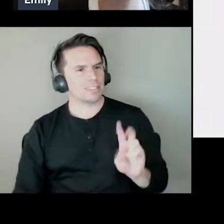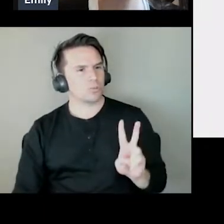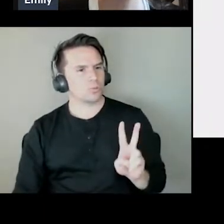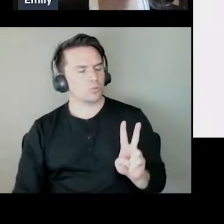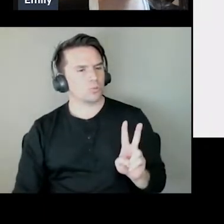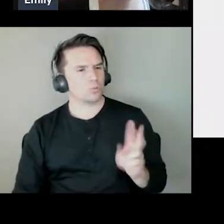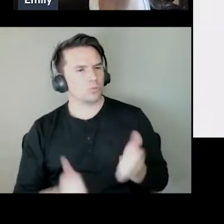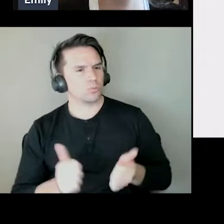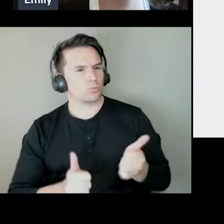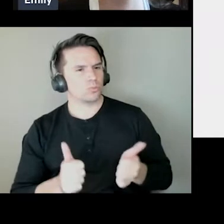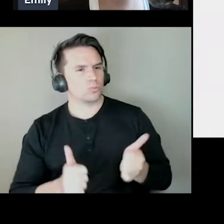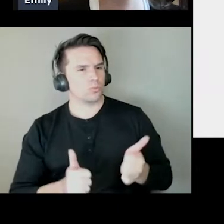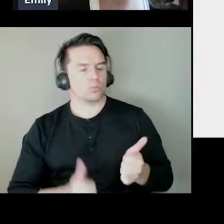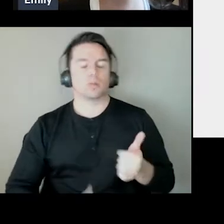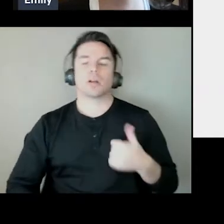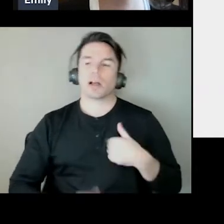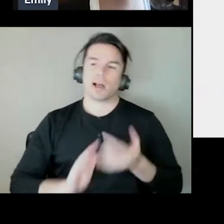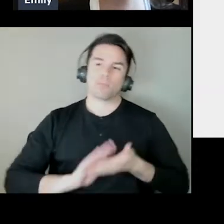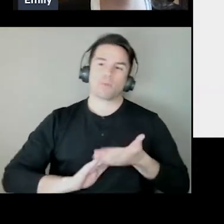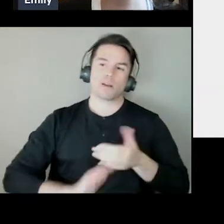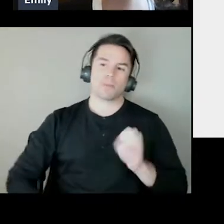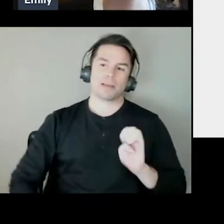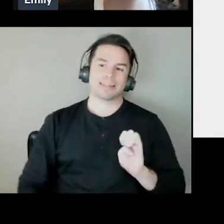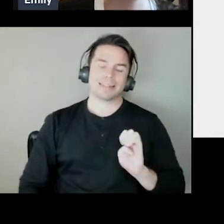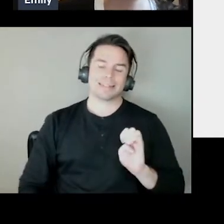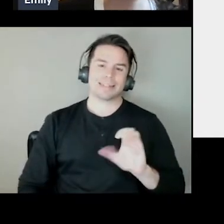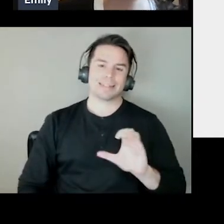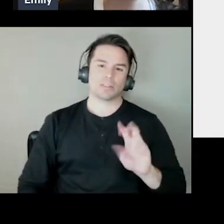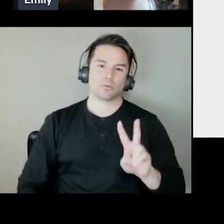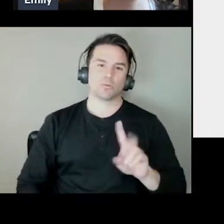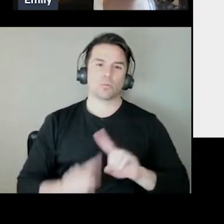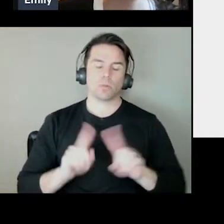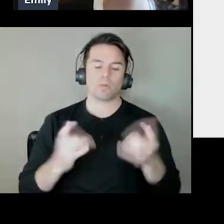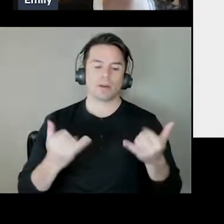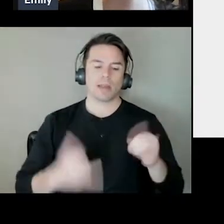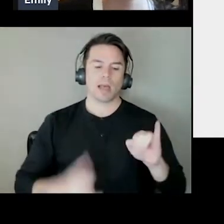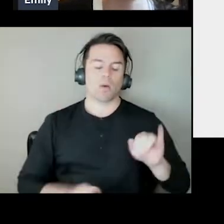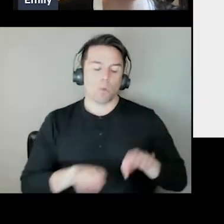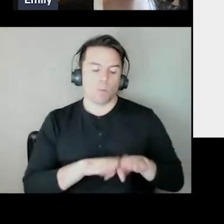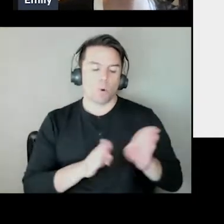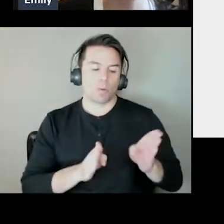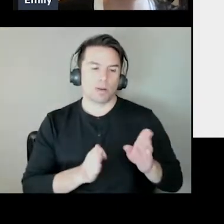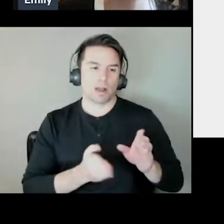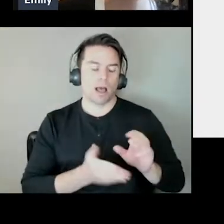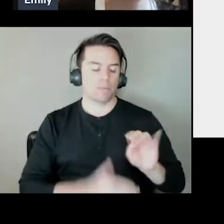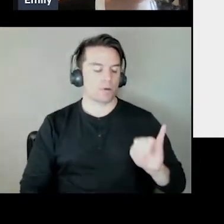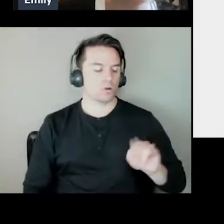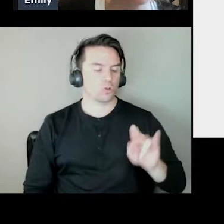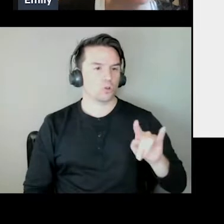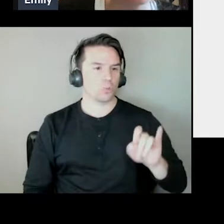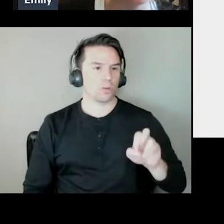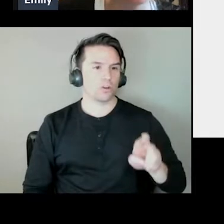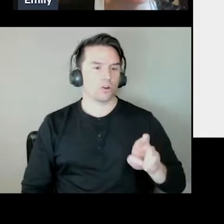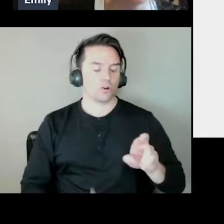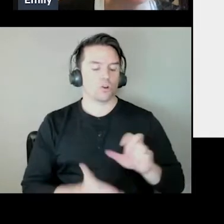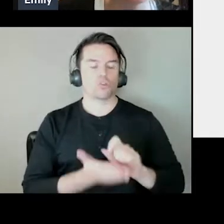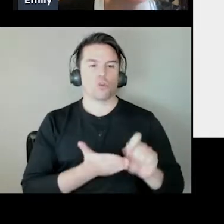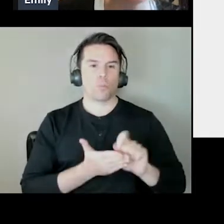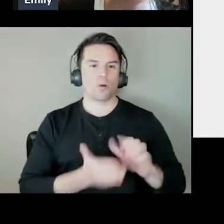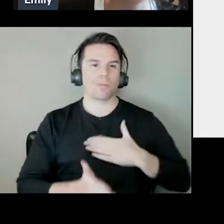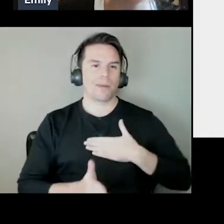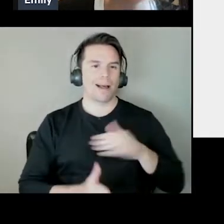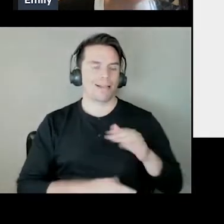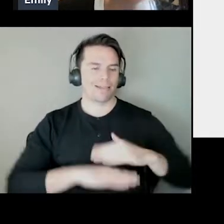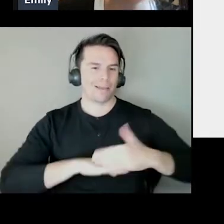one is on EC2 instance, but I'm opening up the Jupyter notebook on my local port on my laptop. Nice. Yeah.